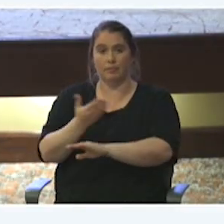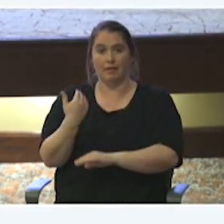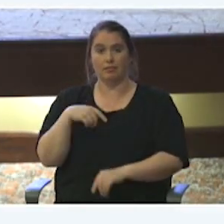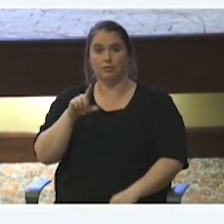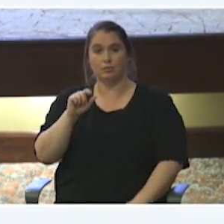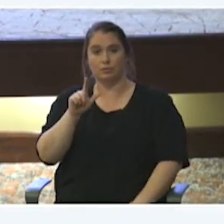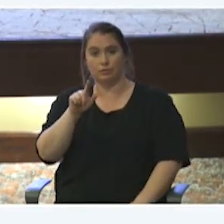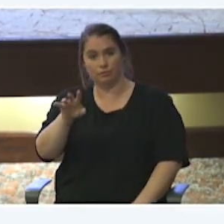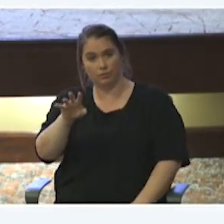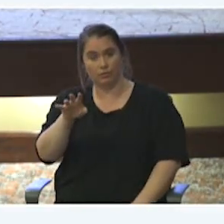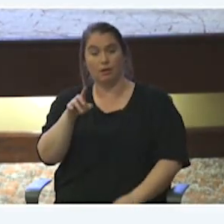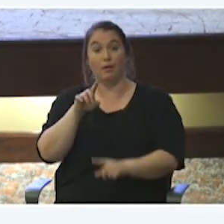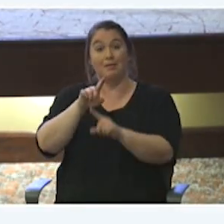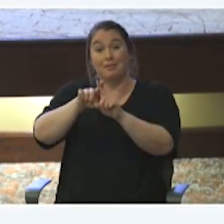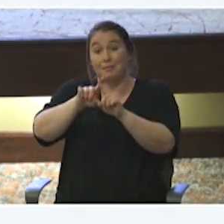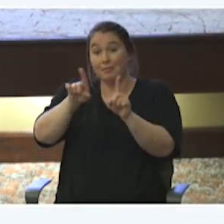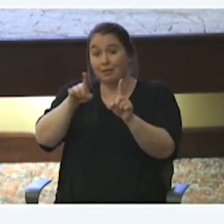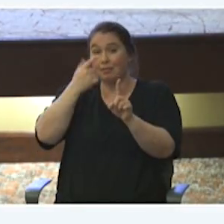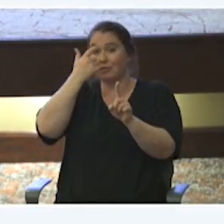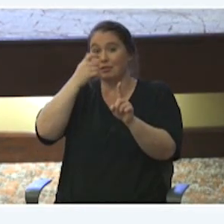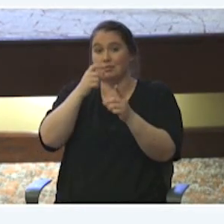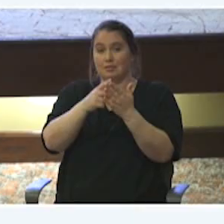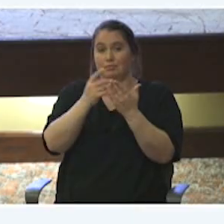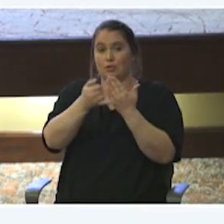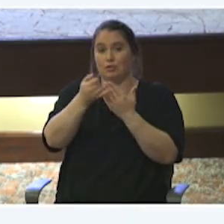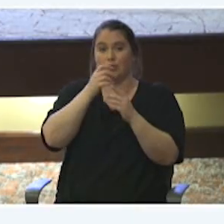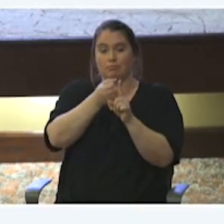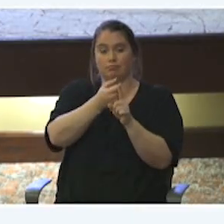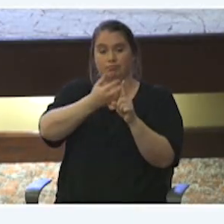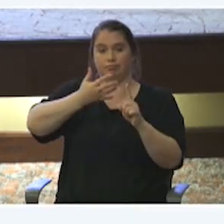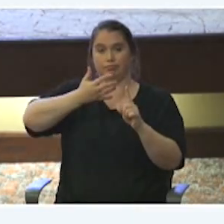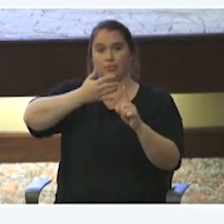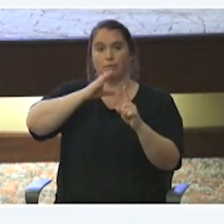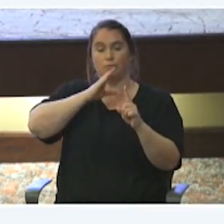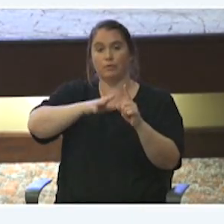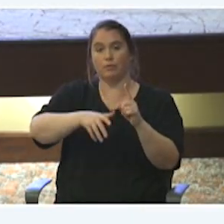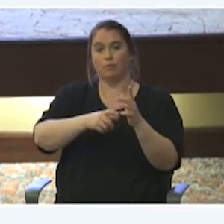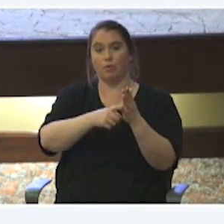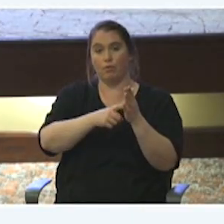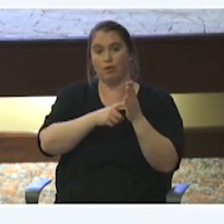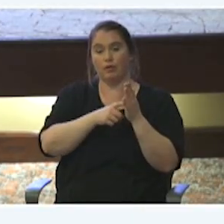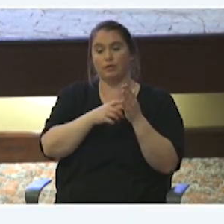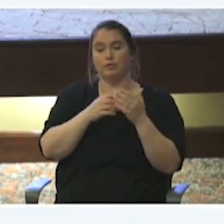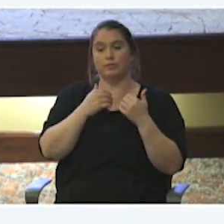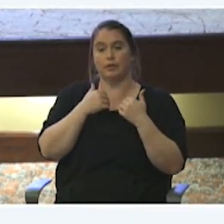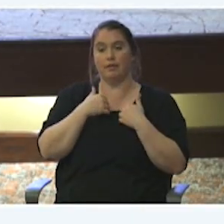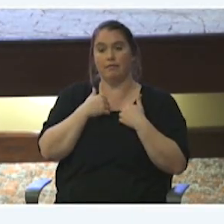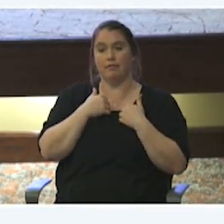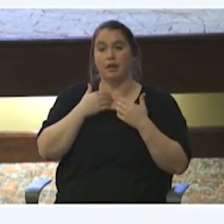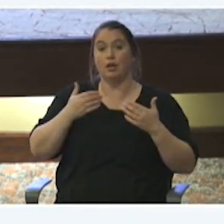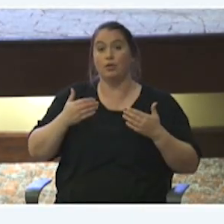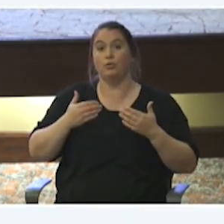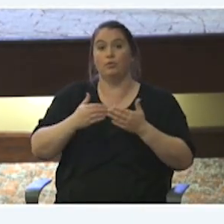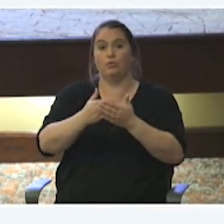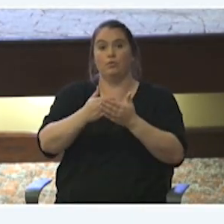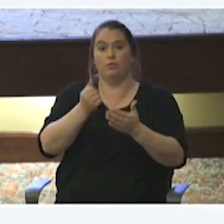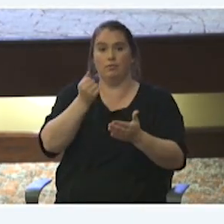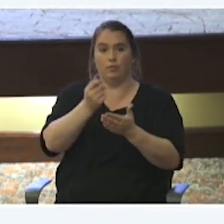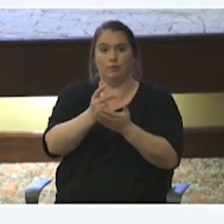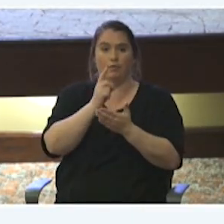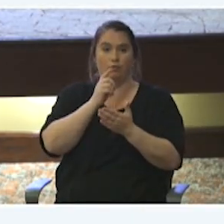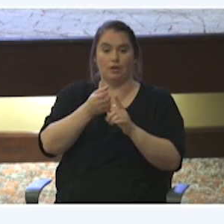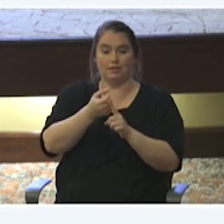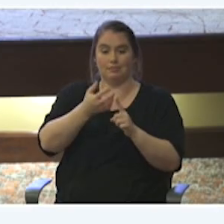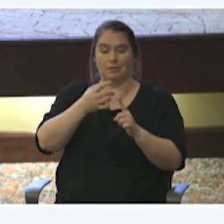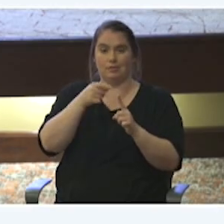2024, but because the project is expanding, they'll be required to have a new approval for the expansion